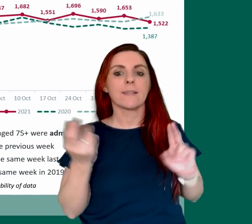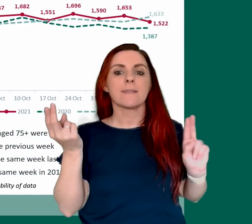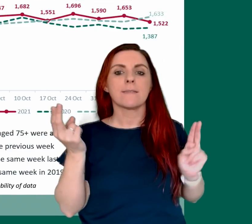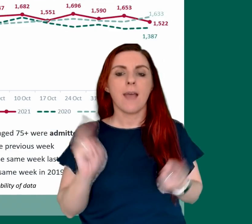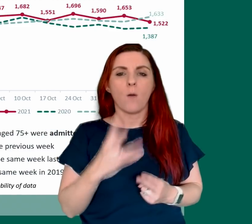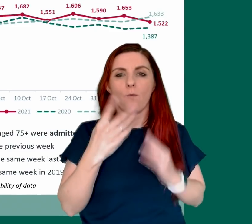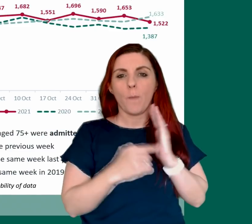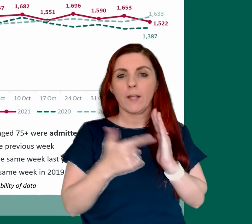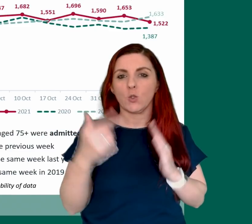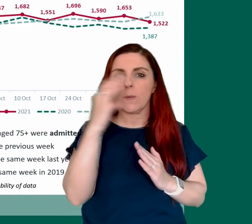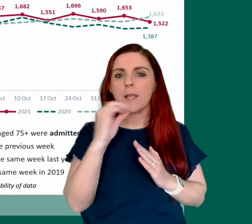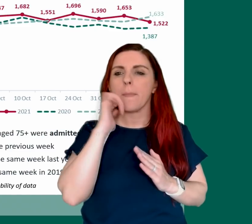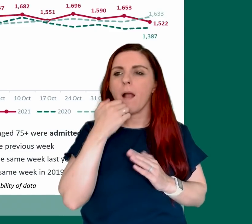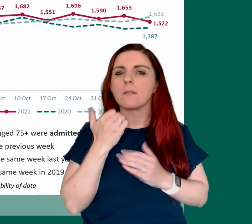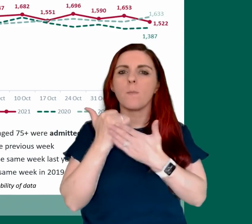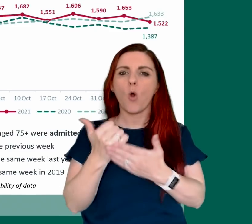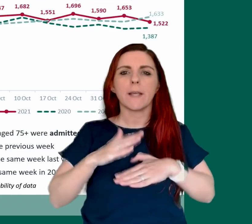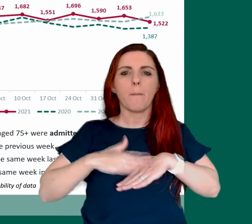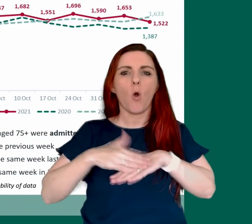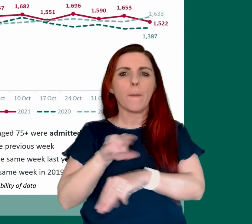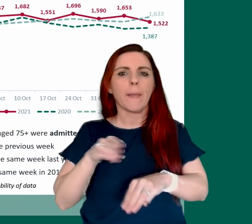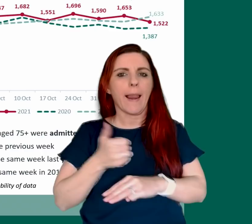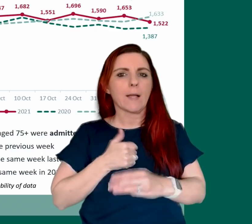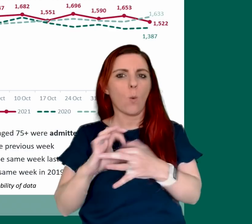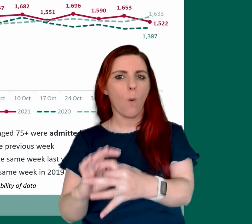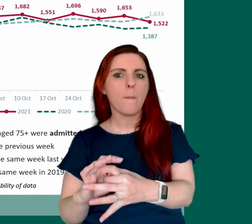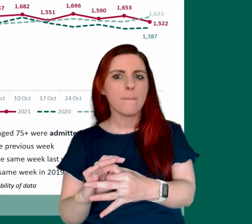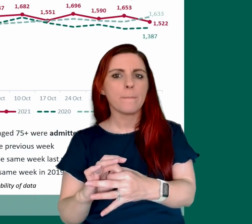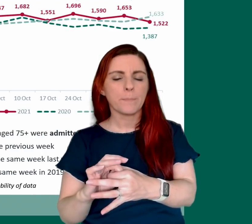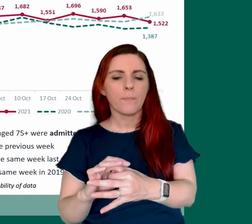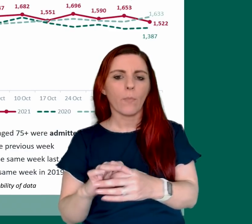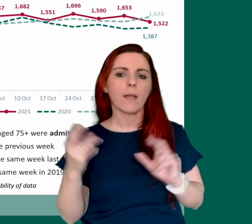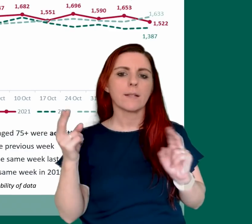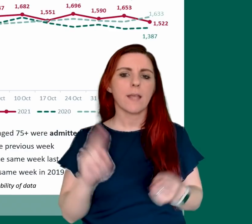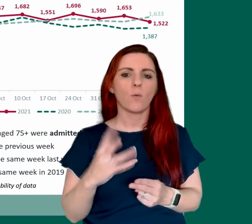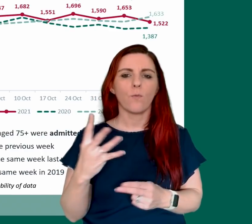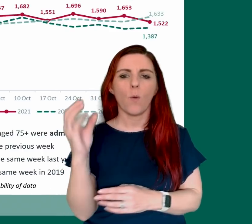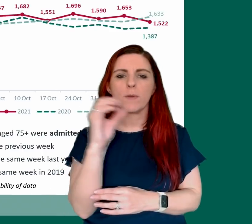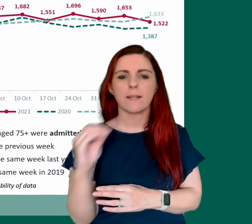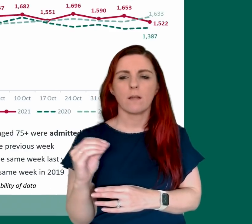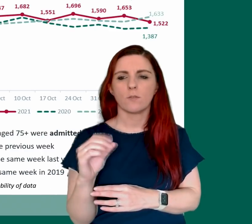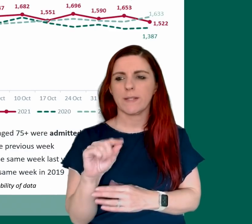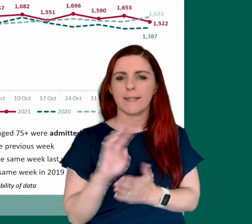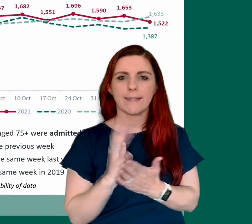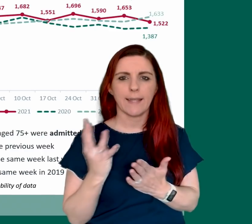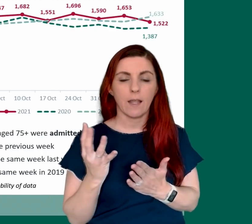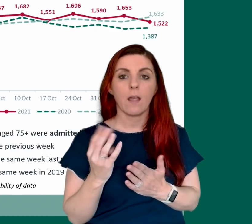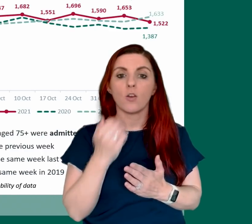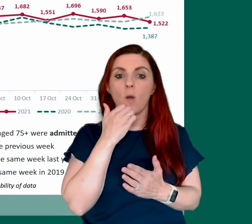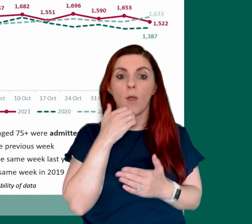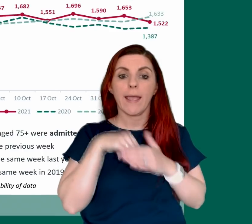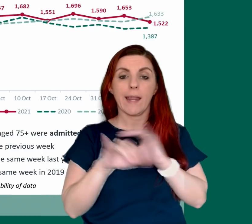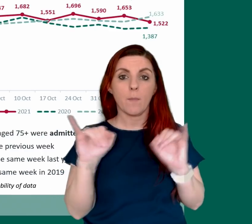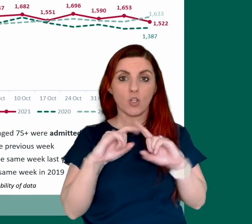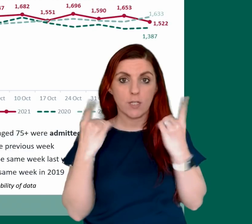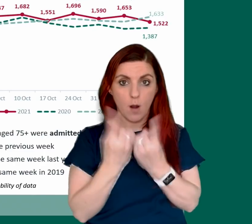on last week, but up over 14% on the same week last year, and down 4% on the same week in 2019. In terms of our admissions, we can see that that's